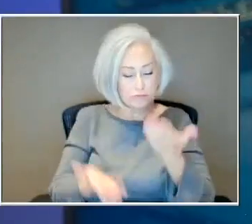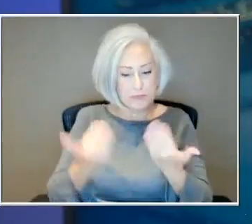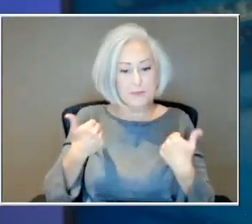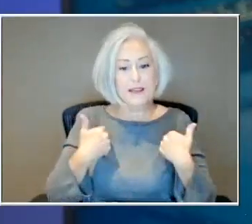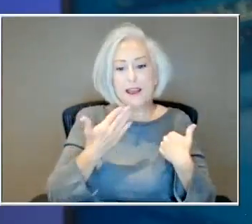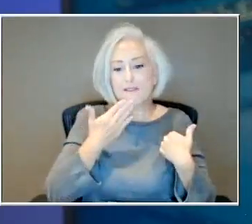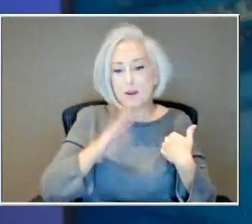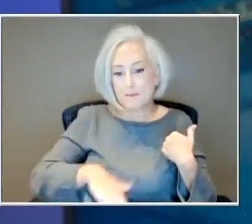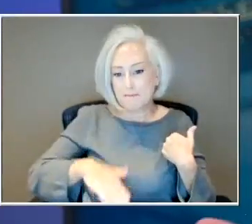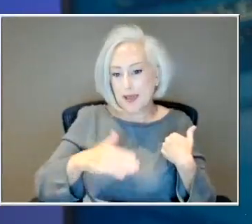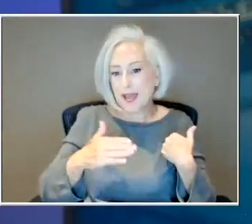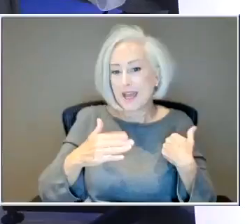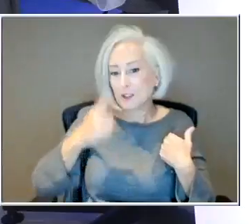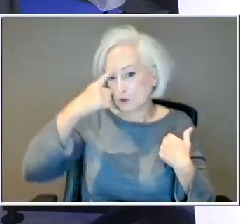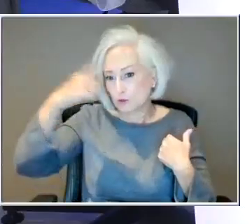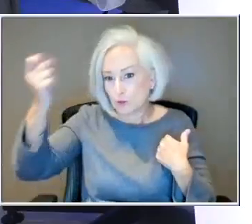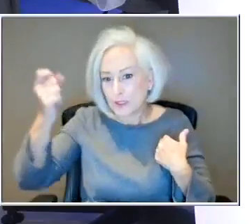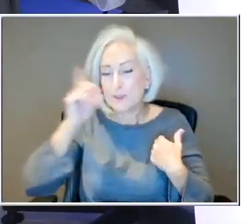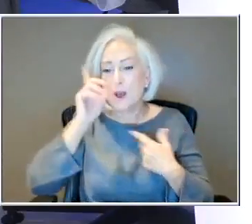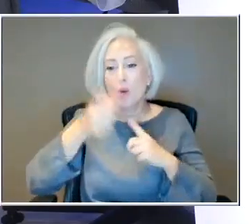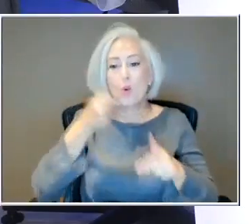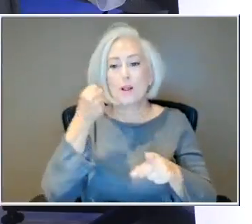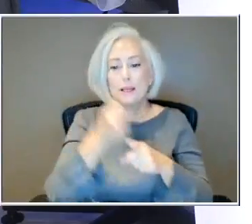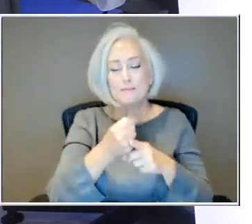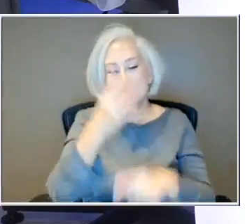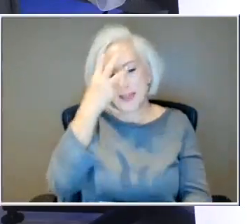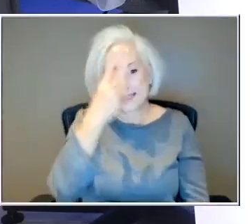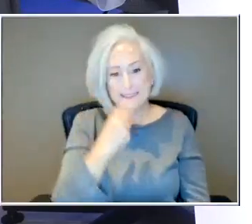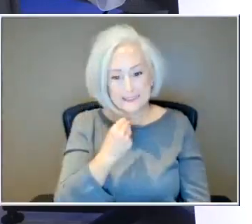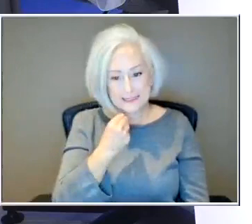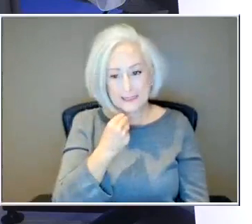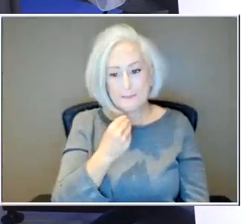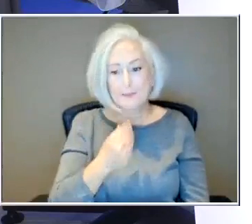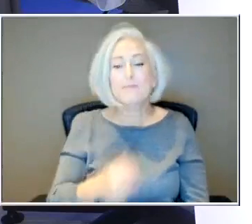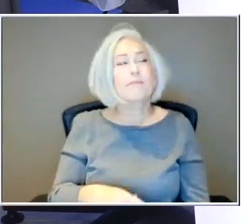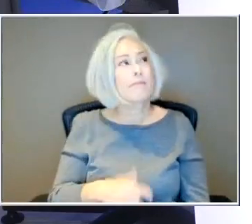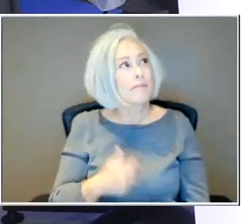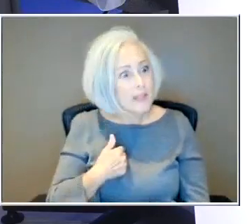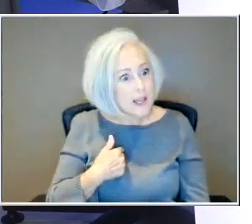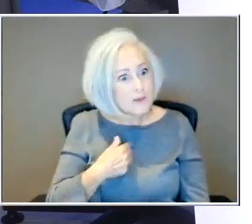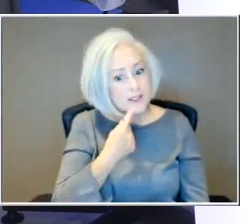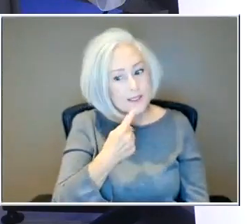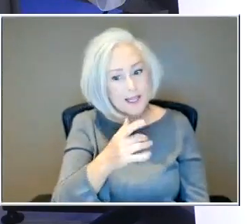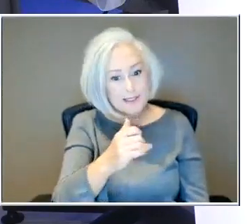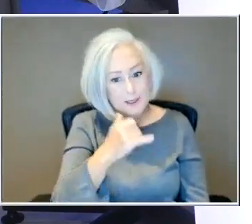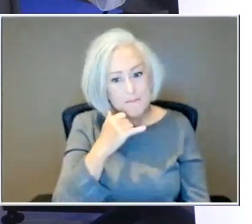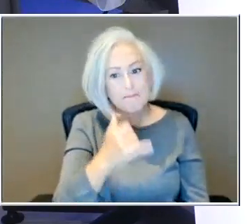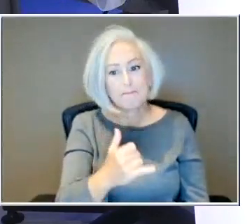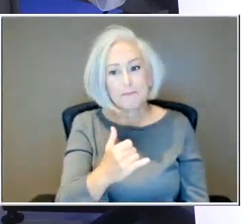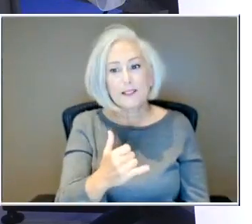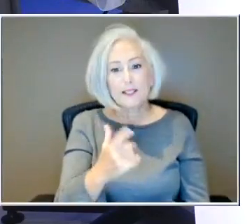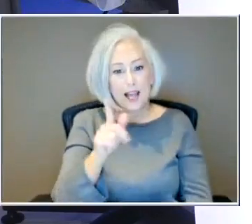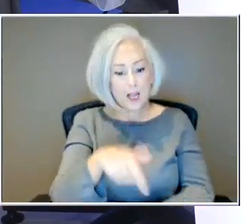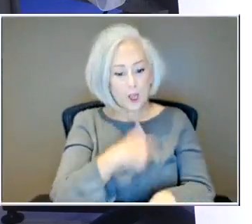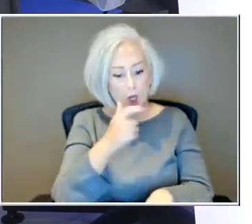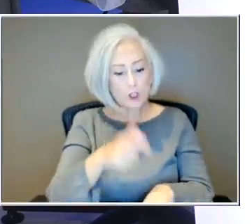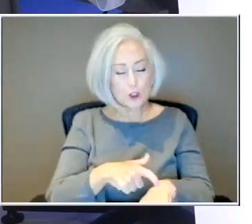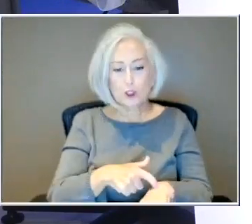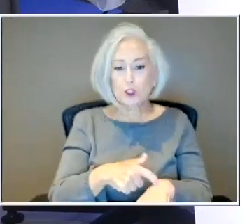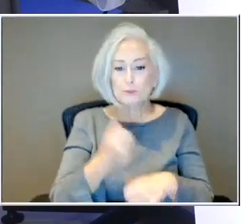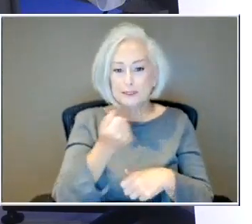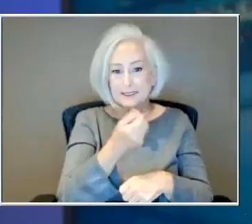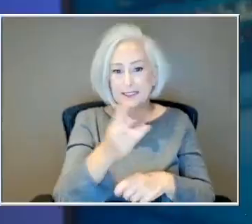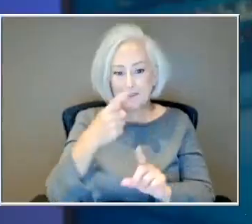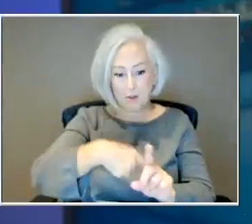sleep. That's exactly what I was going to say, right? Yeah, and not just. But that could be long term. Oh no, several months after. Definitely.